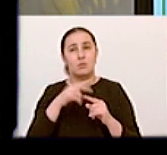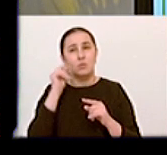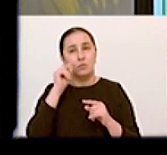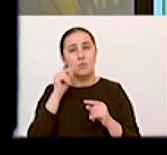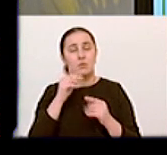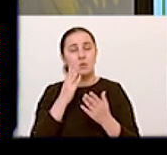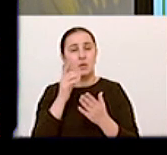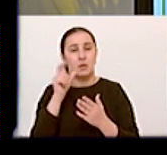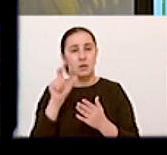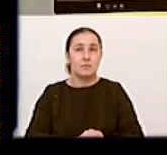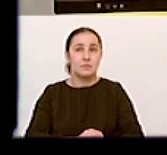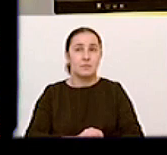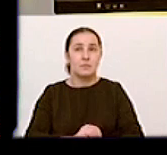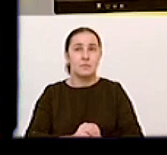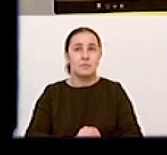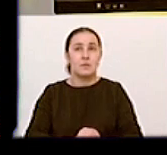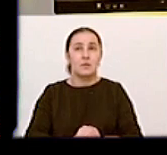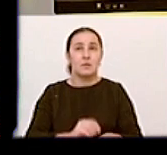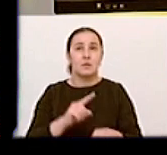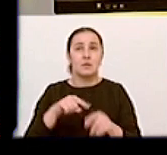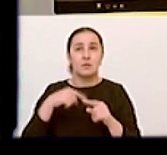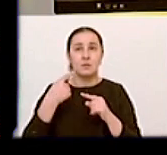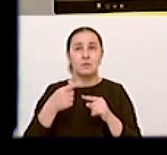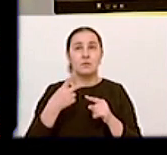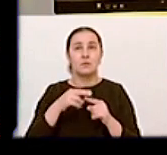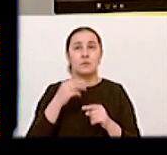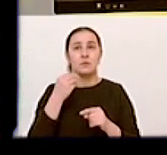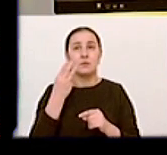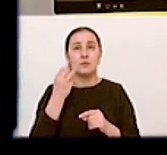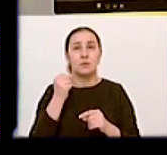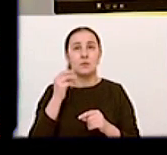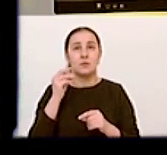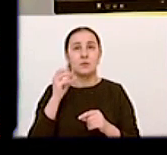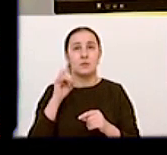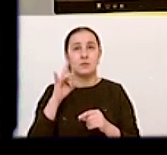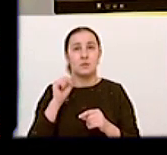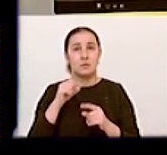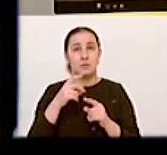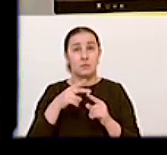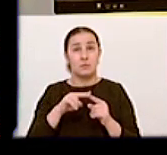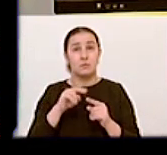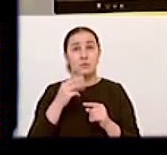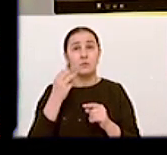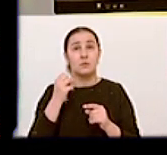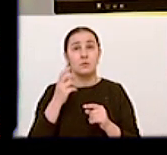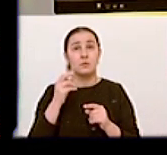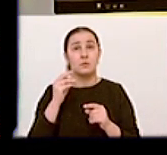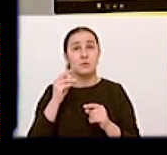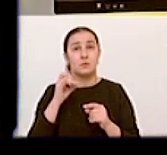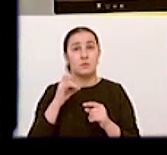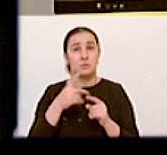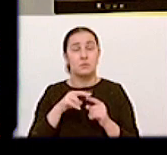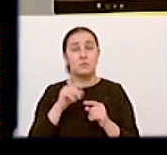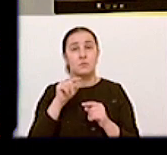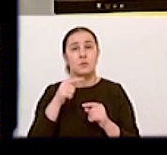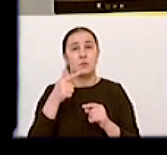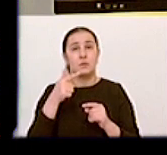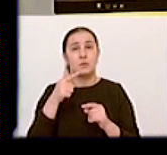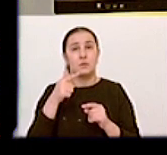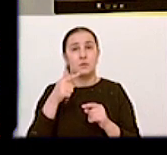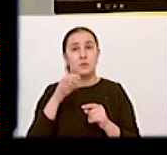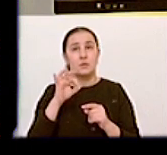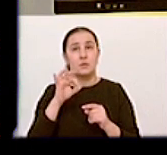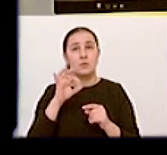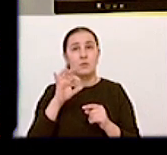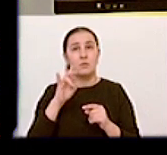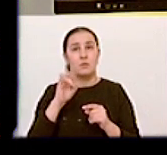ega shaxslar. Keyingi metodimiz bu shajara metodi hisoblanadi. Shajara metodida genealogik metod deb